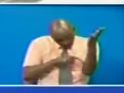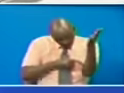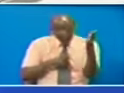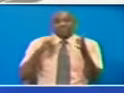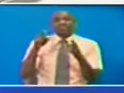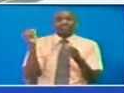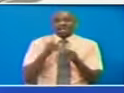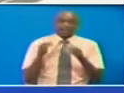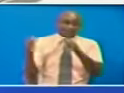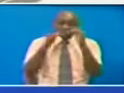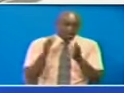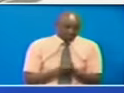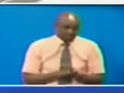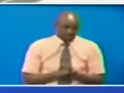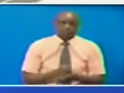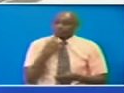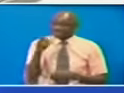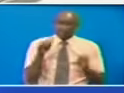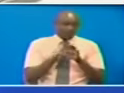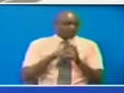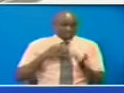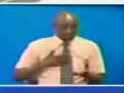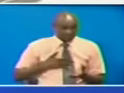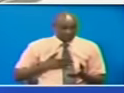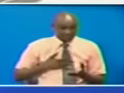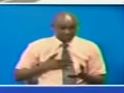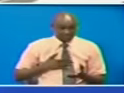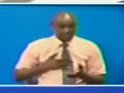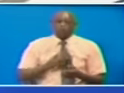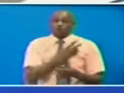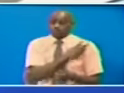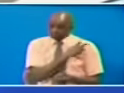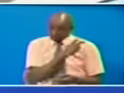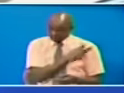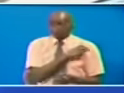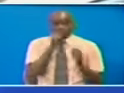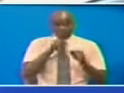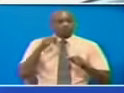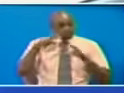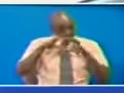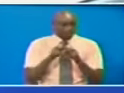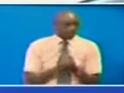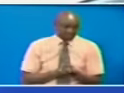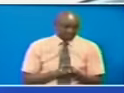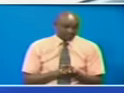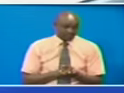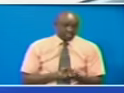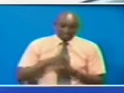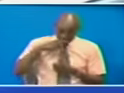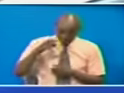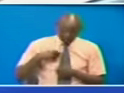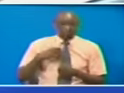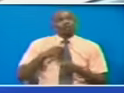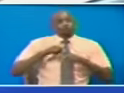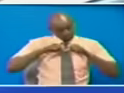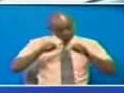salaries. We are telling our members that consultations are here to take over. They should pull up their